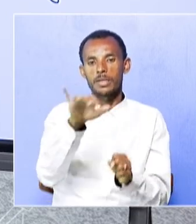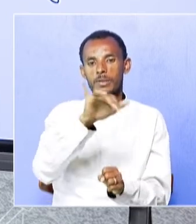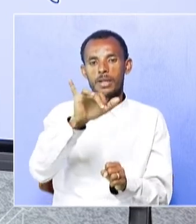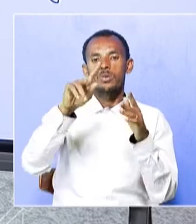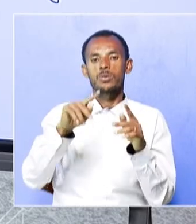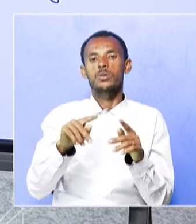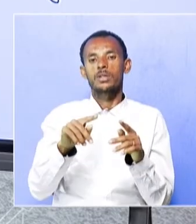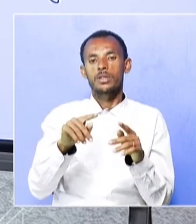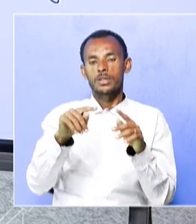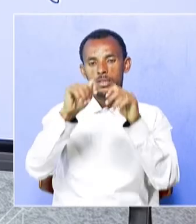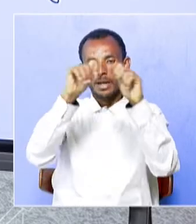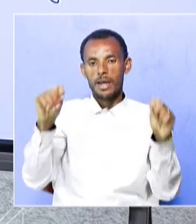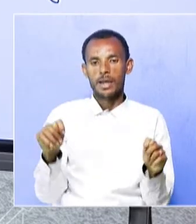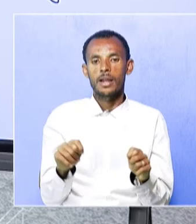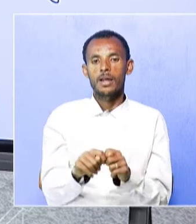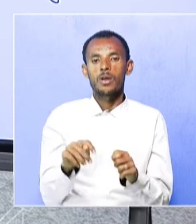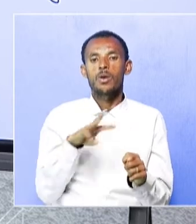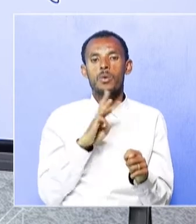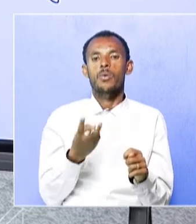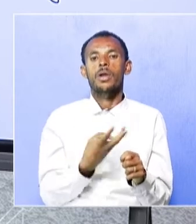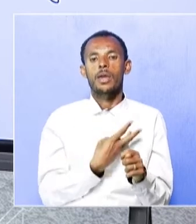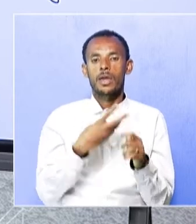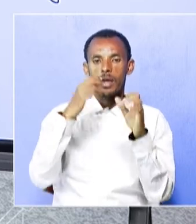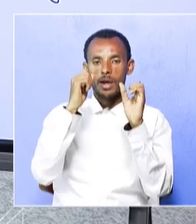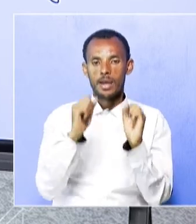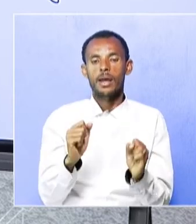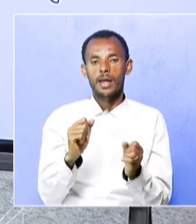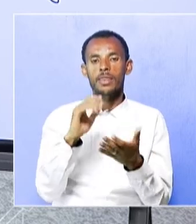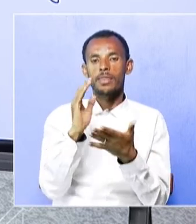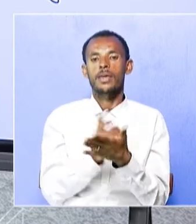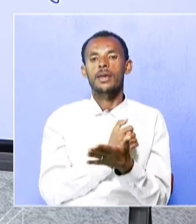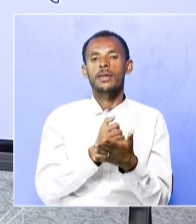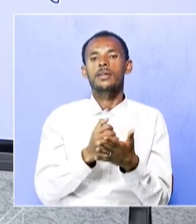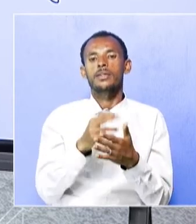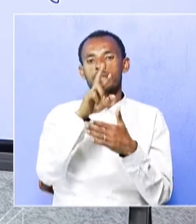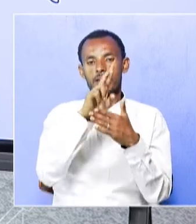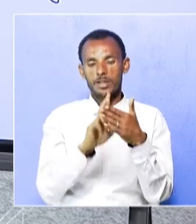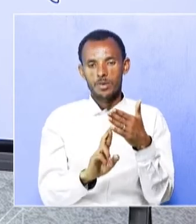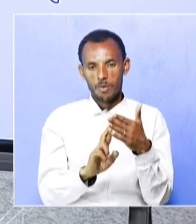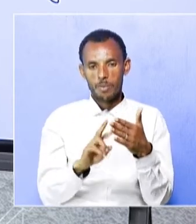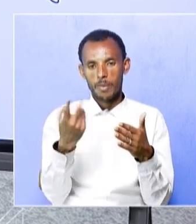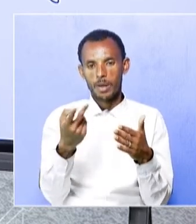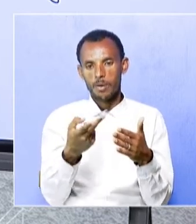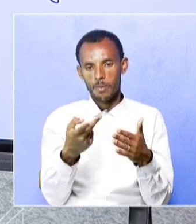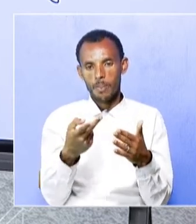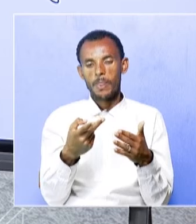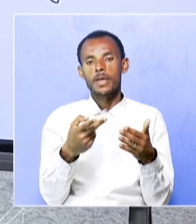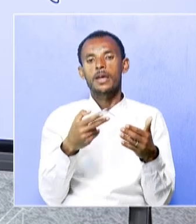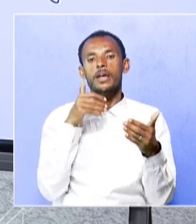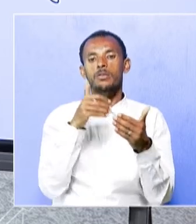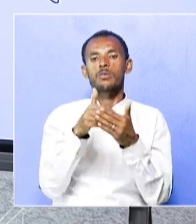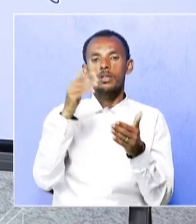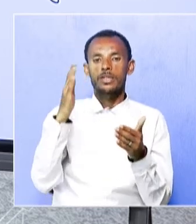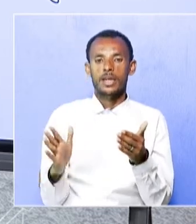of these two triangles, we can take the ratio of the pairs of corresponding sides as